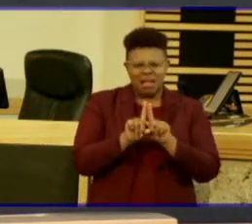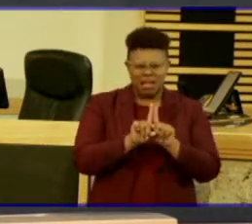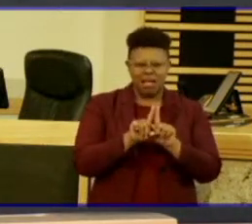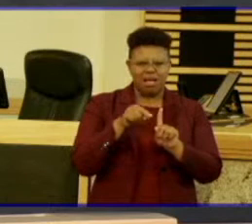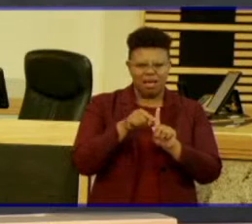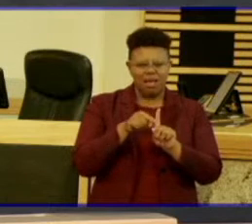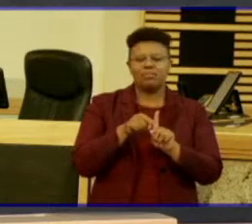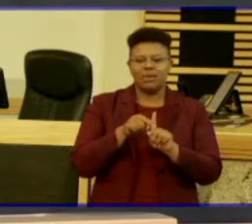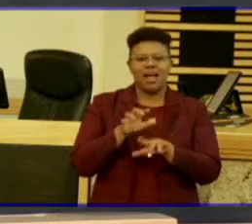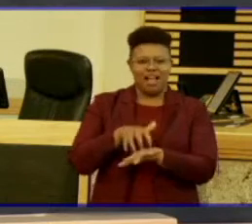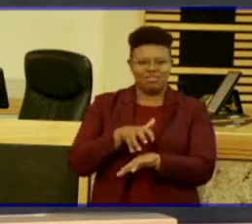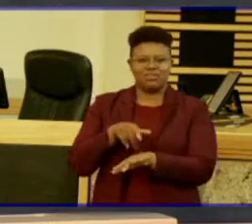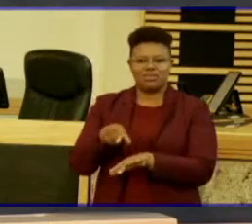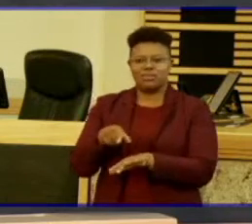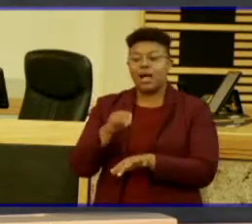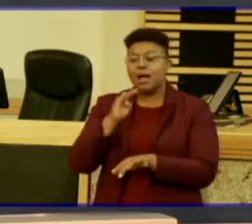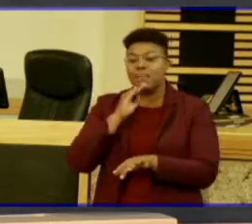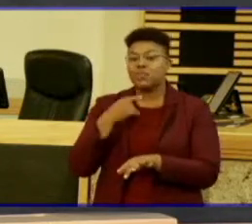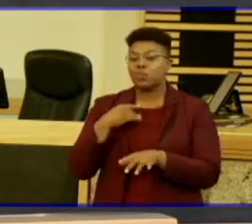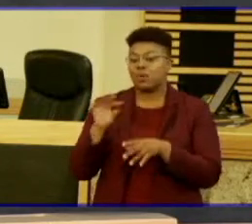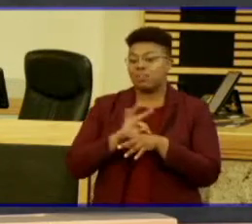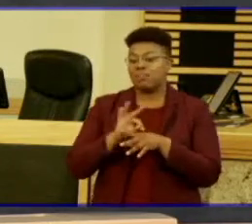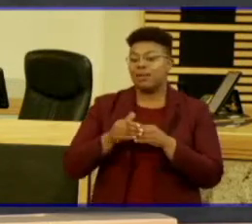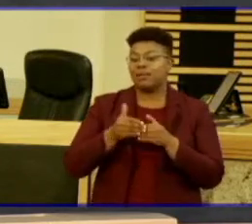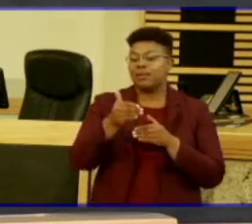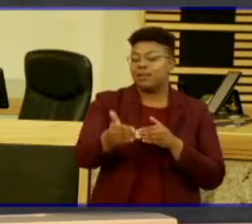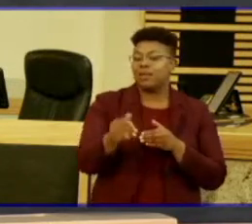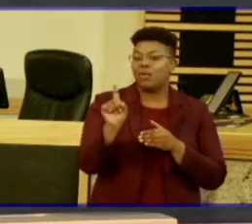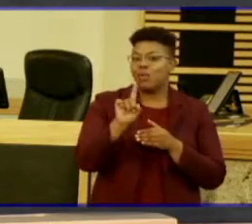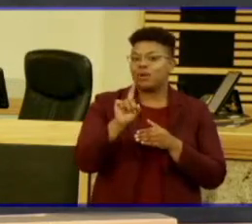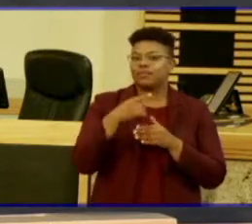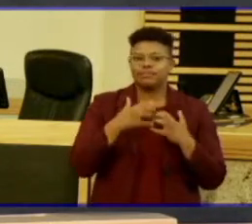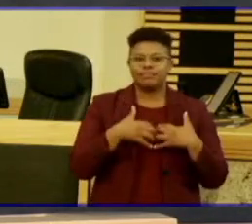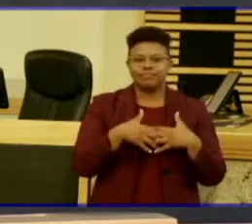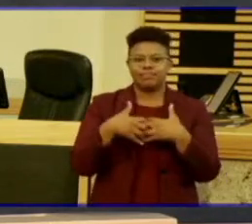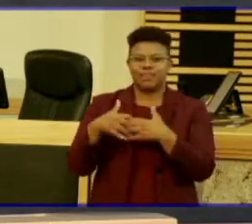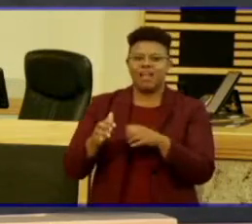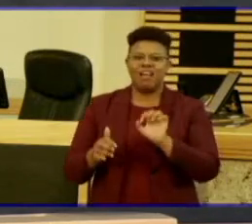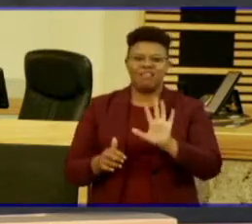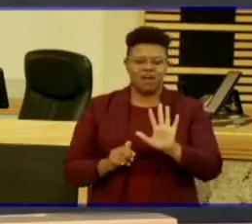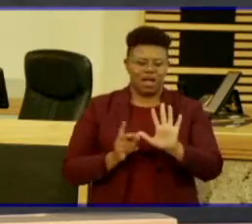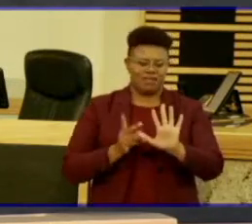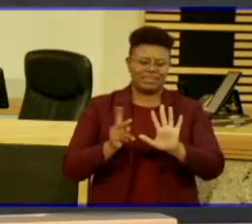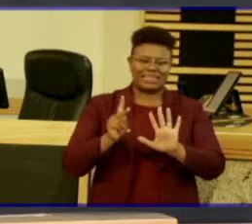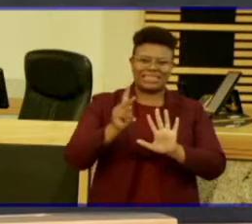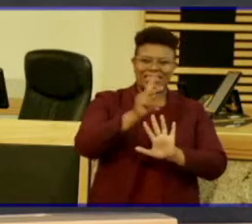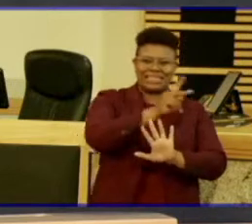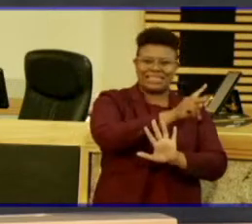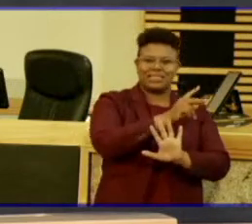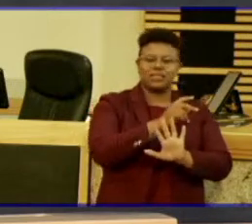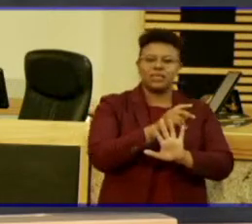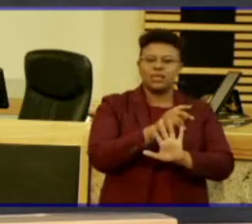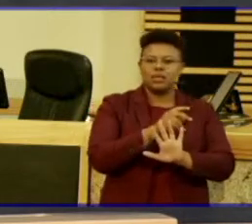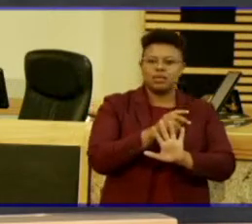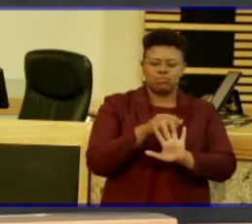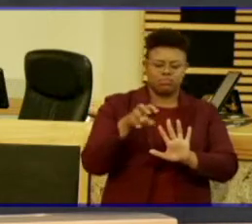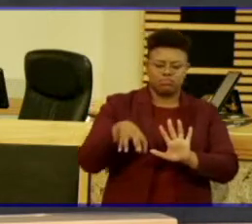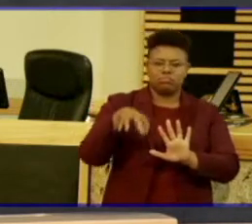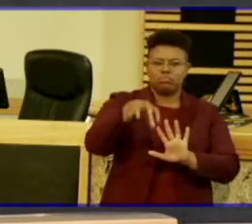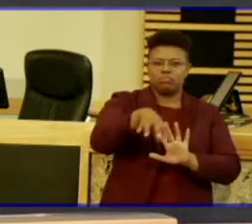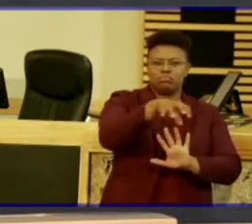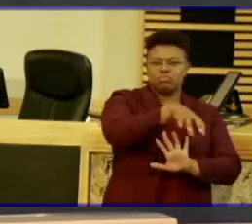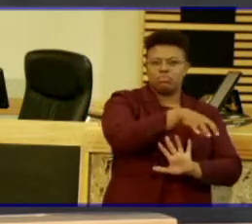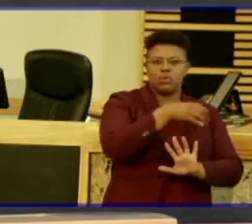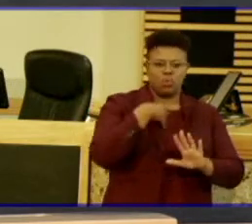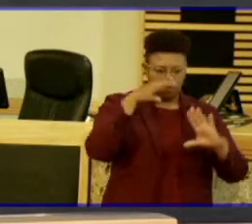crop. Our medium-term strategic goal is to establish 5 cannabis production corridors focusing on